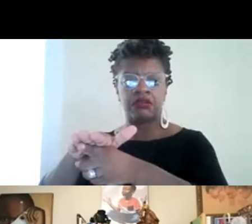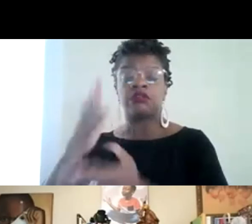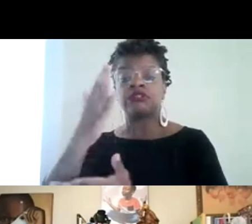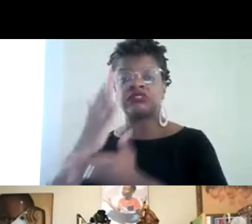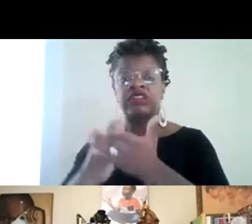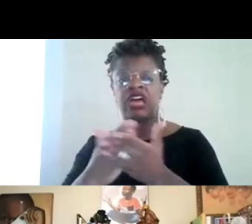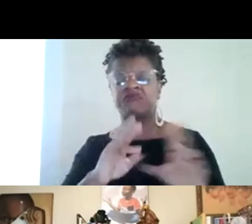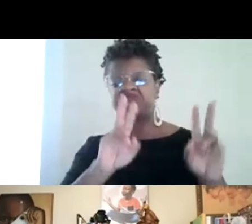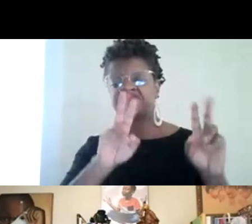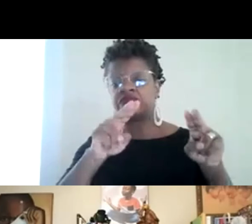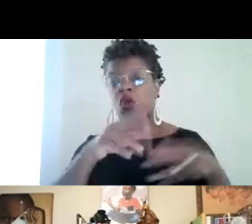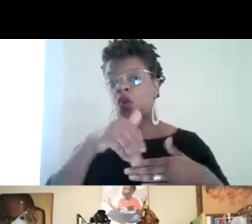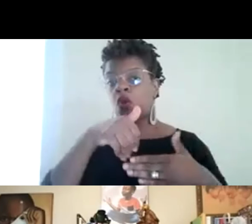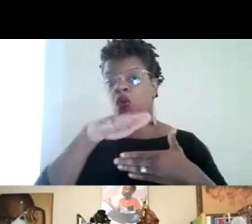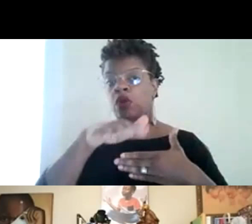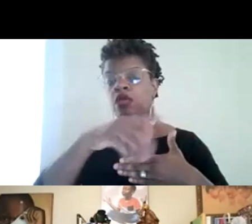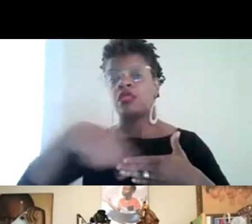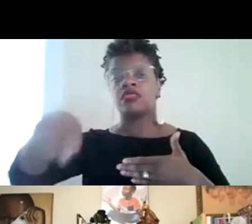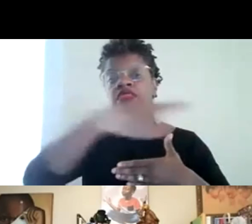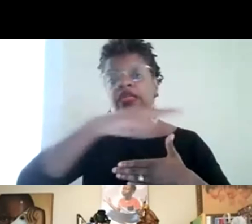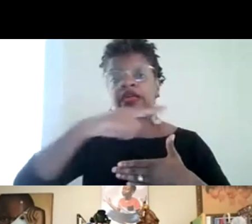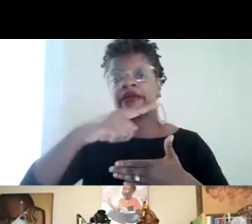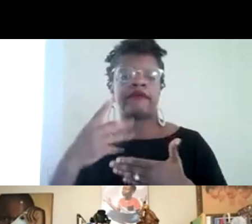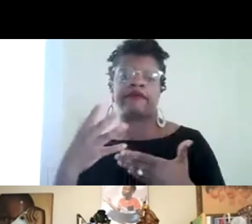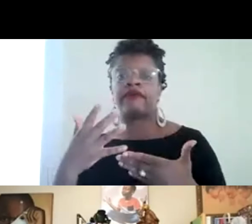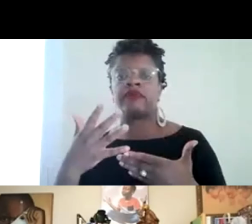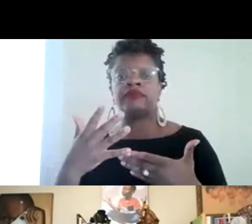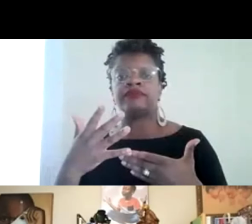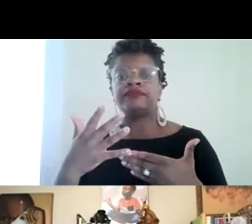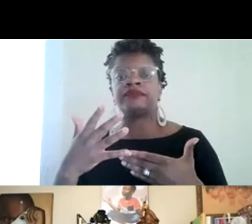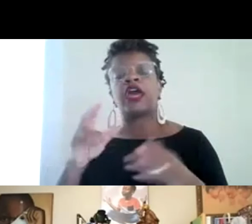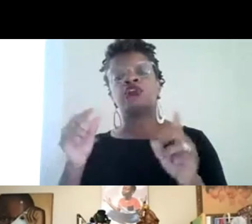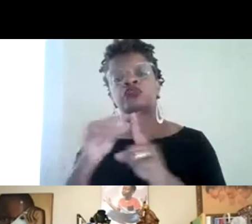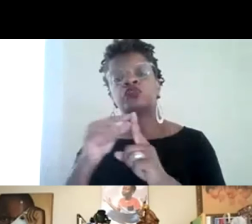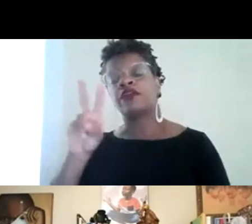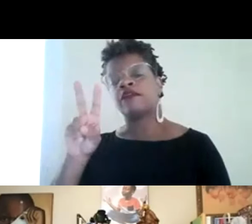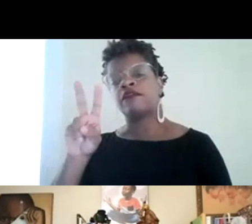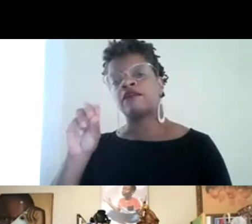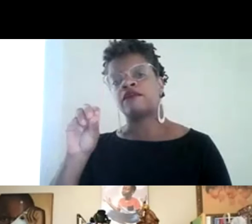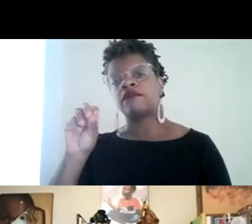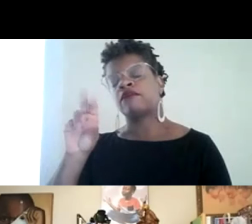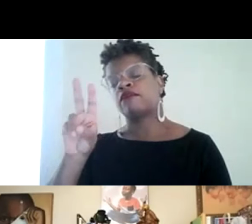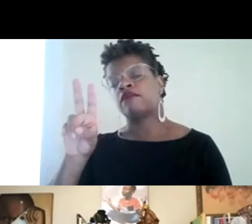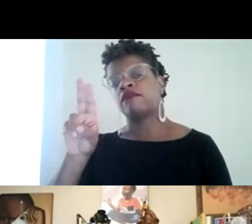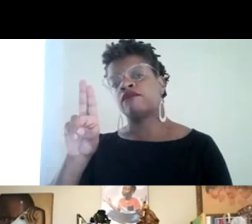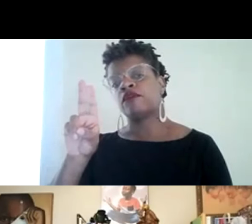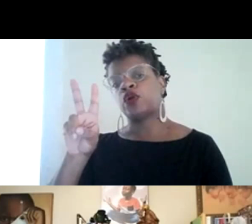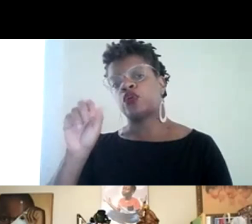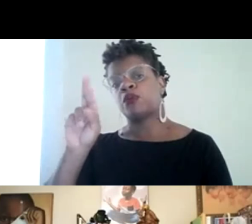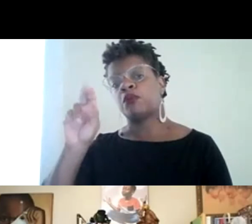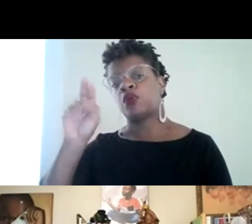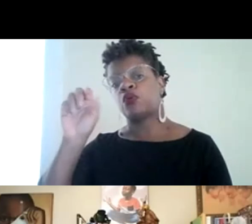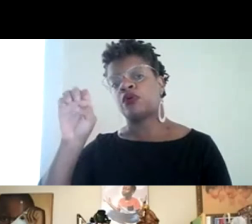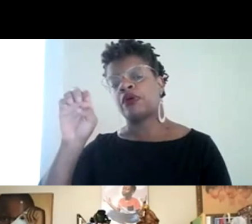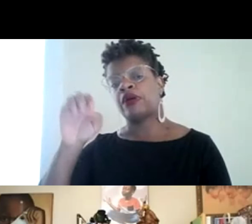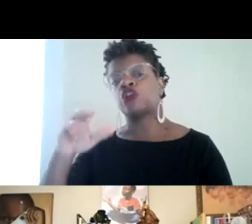exclude vulnerable populations. And I'm using vulnerable on purpose, in part because when we